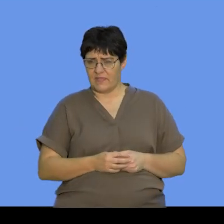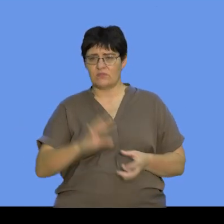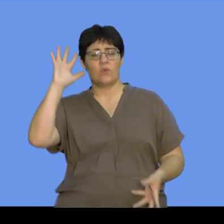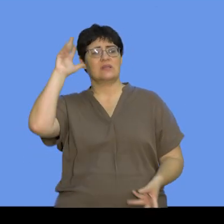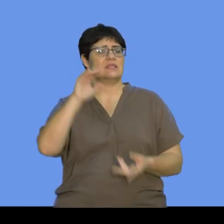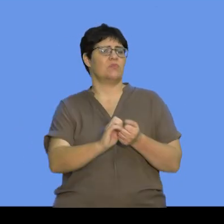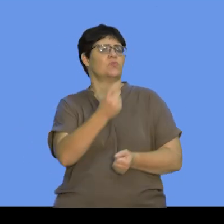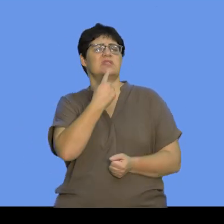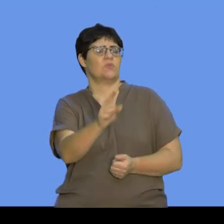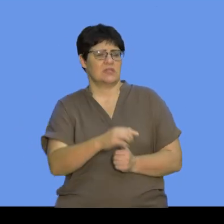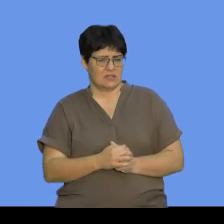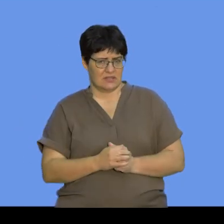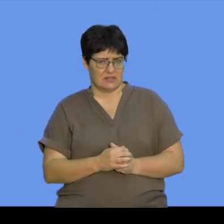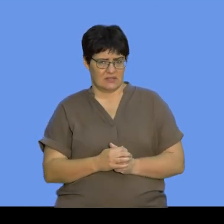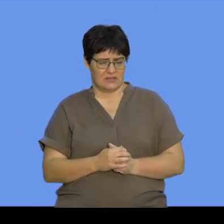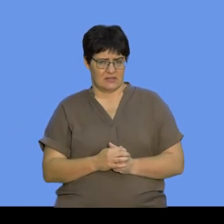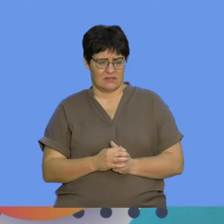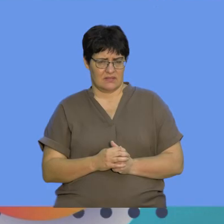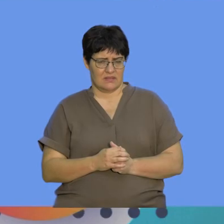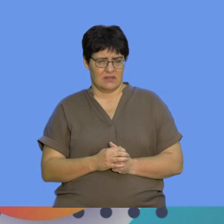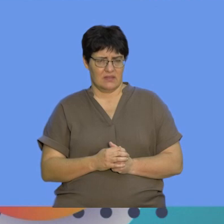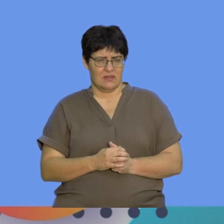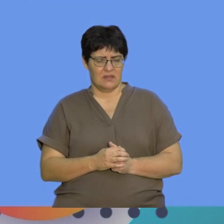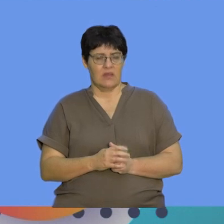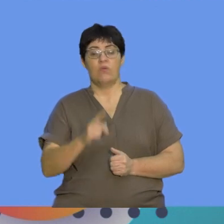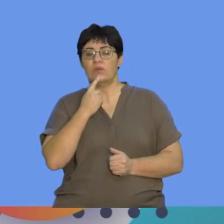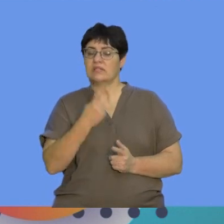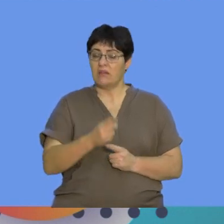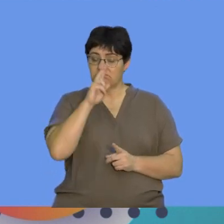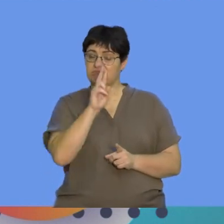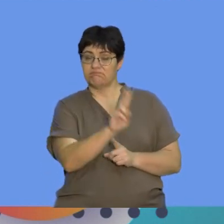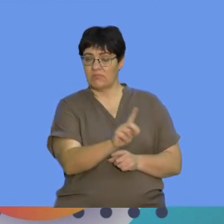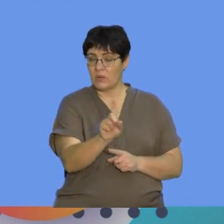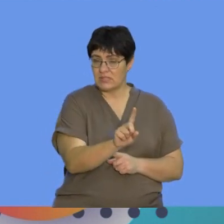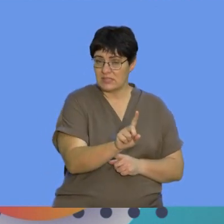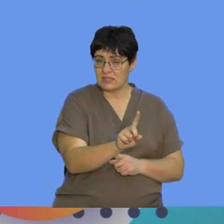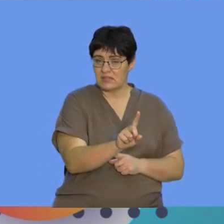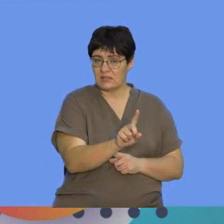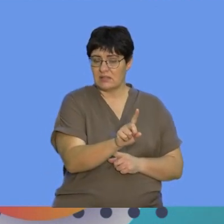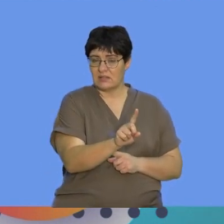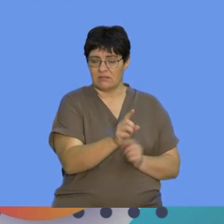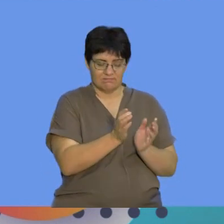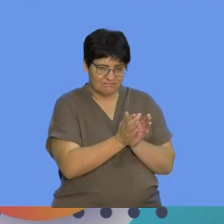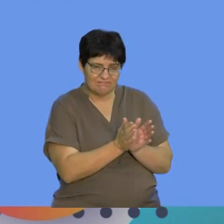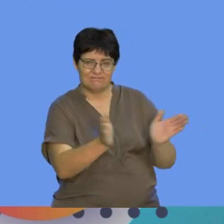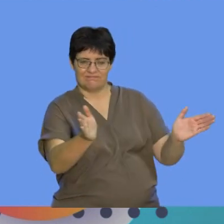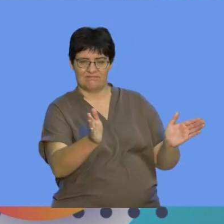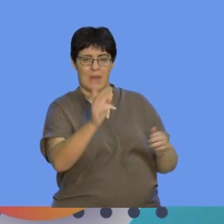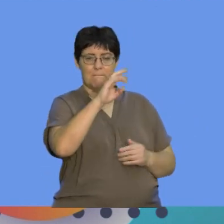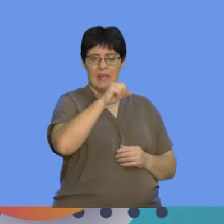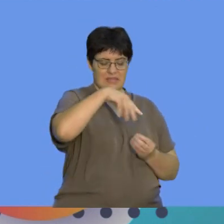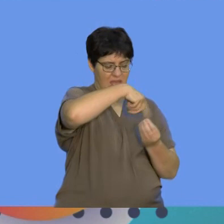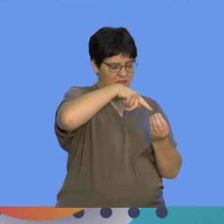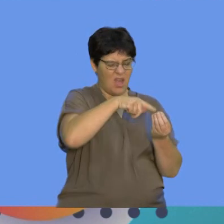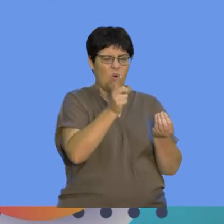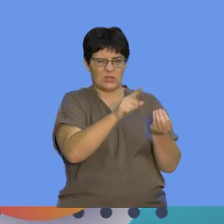saying? After all has been said and done, we've managed to look at the broad categories of what matter is in terms of